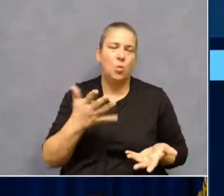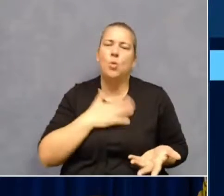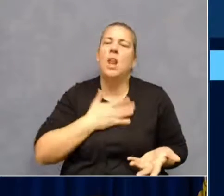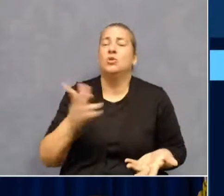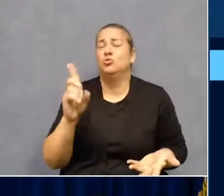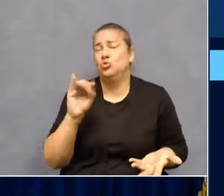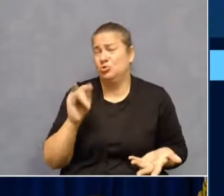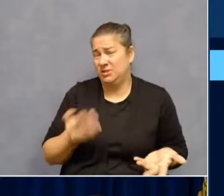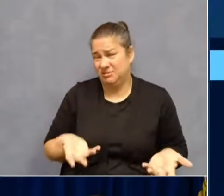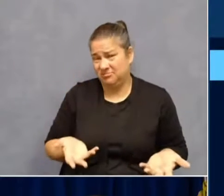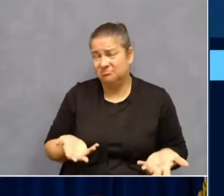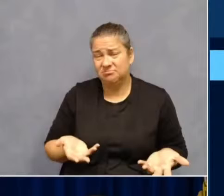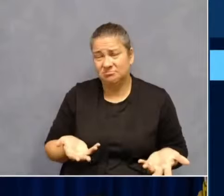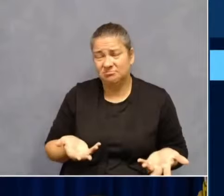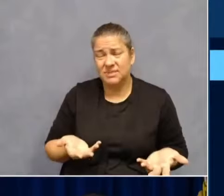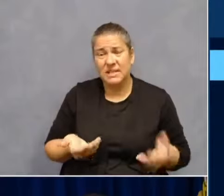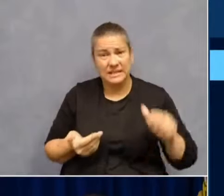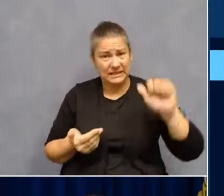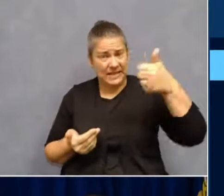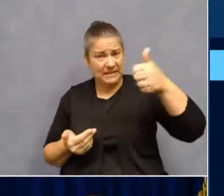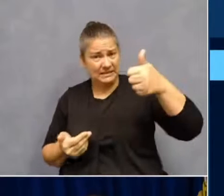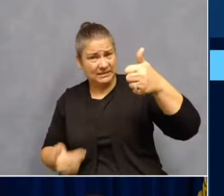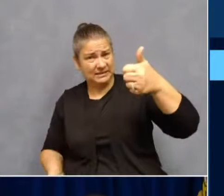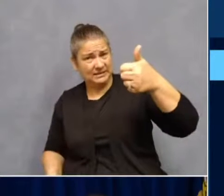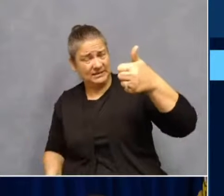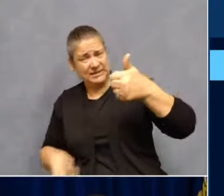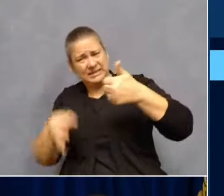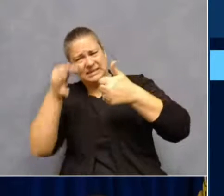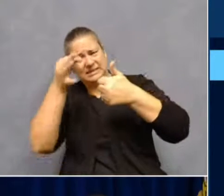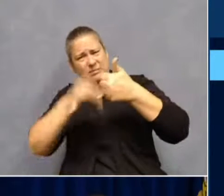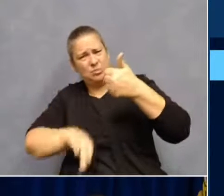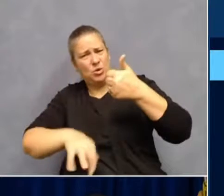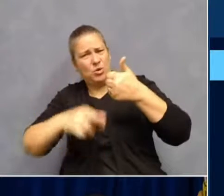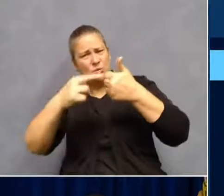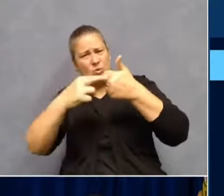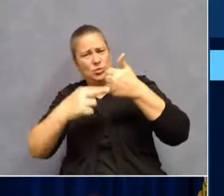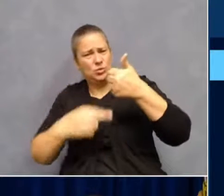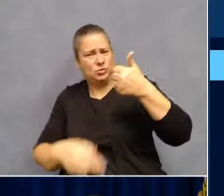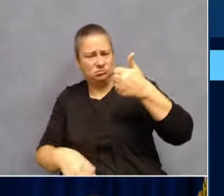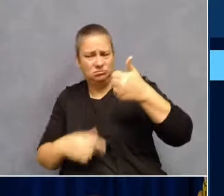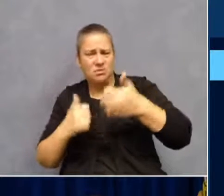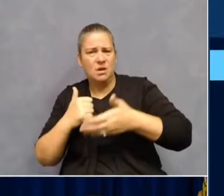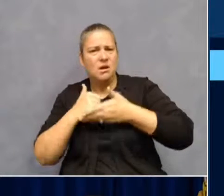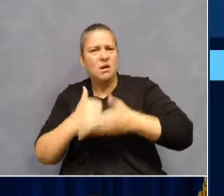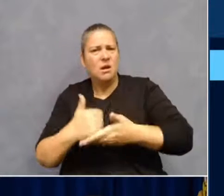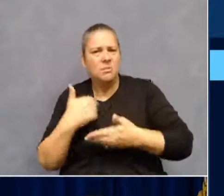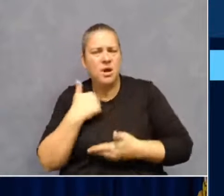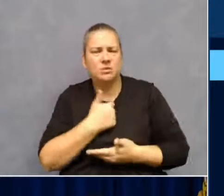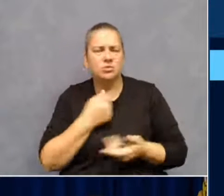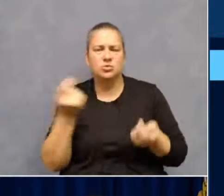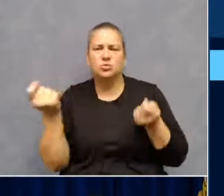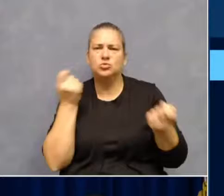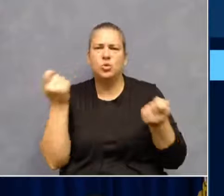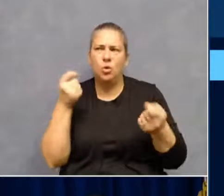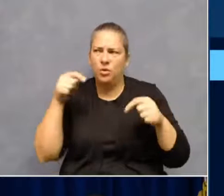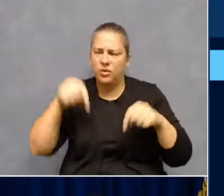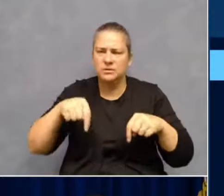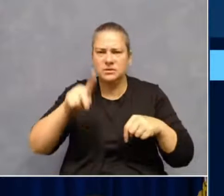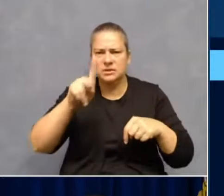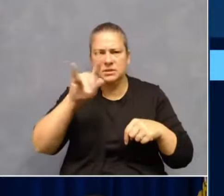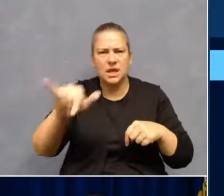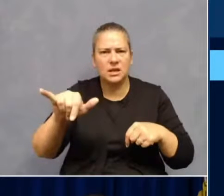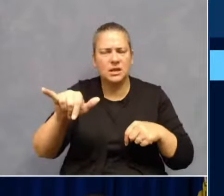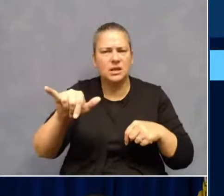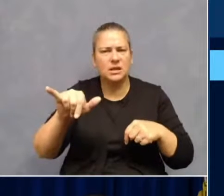10 simple rules that can help us get this under control in Kentucky. Wearing a